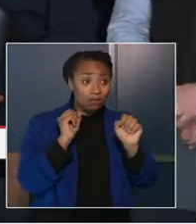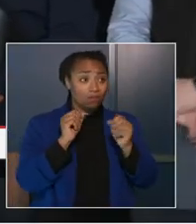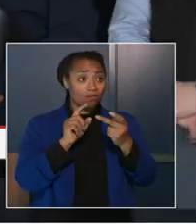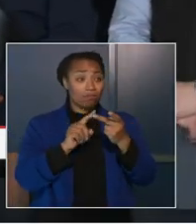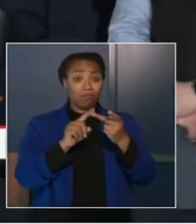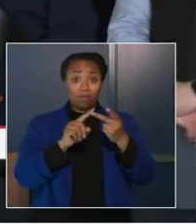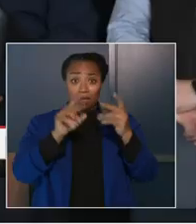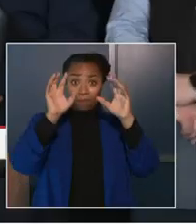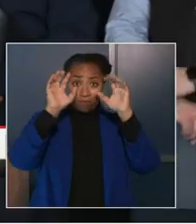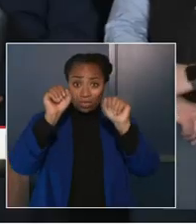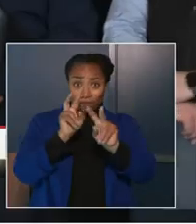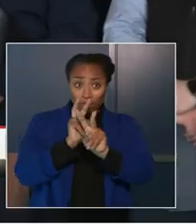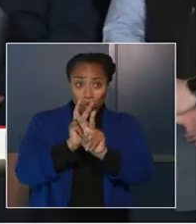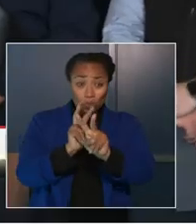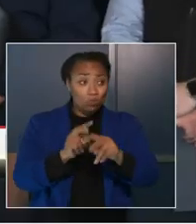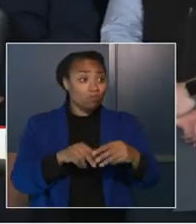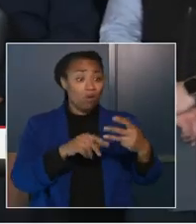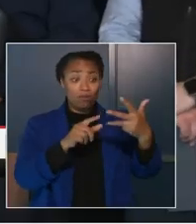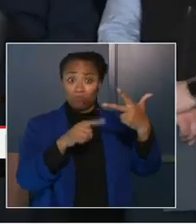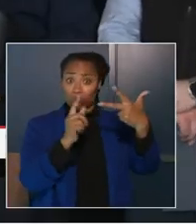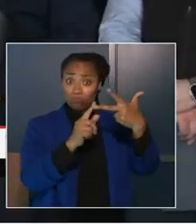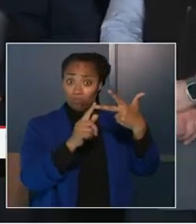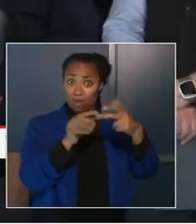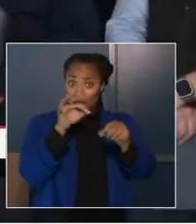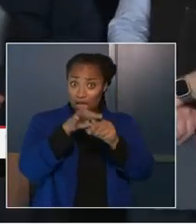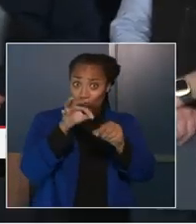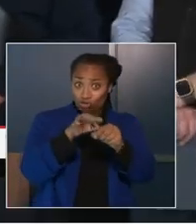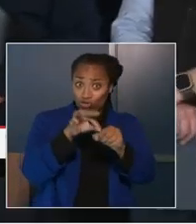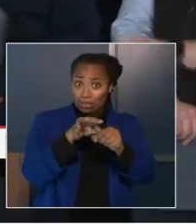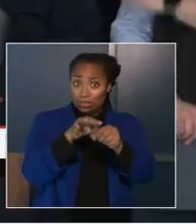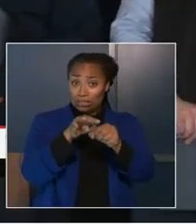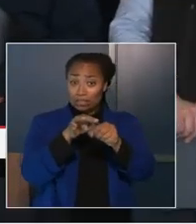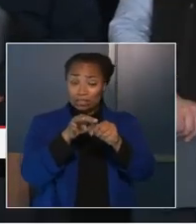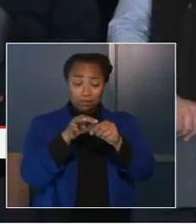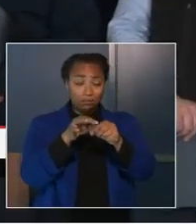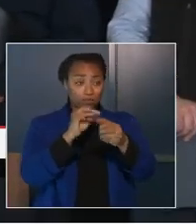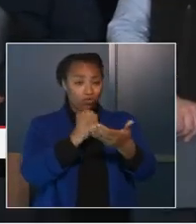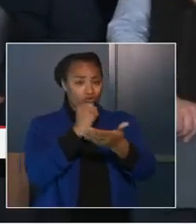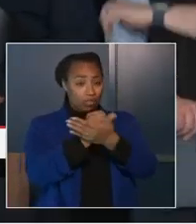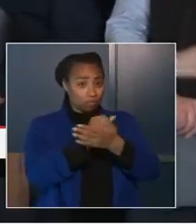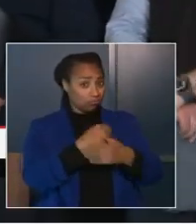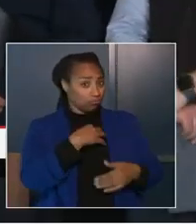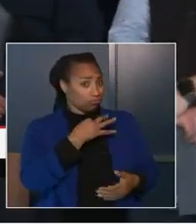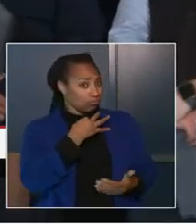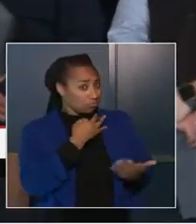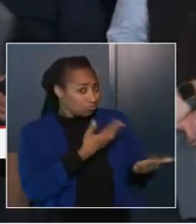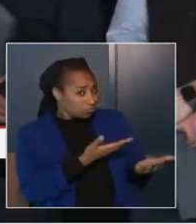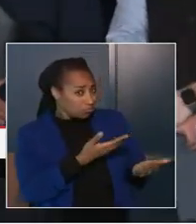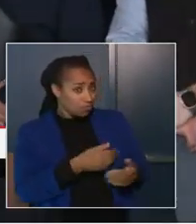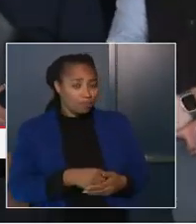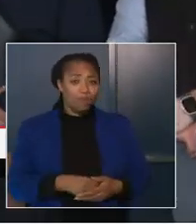certification? Let me ask the Chief of Police to address that question.